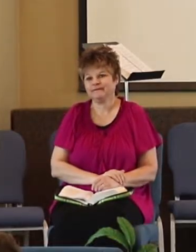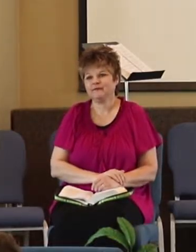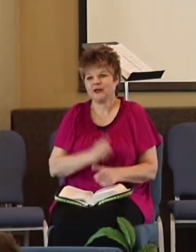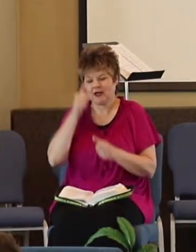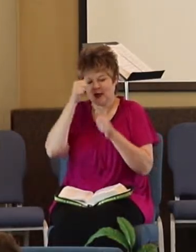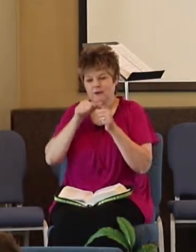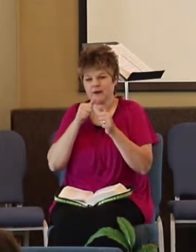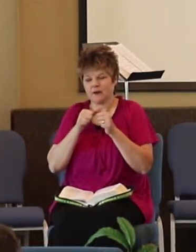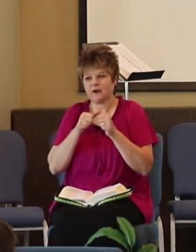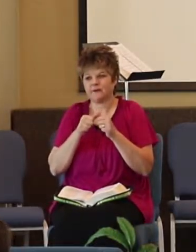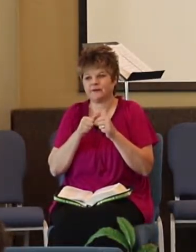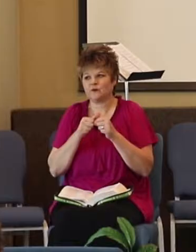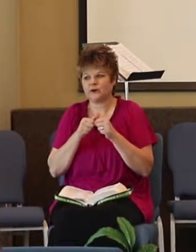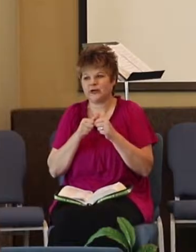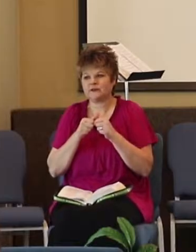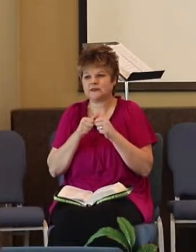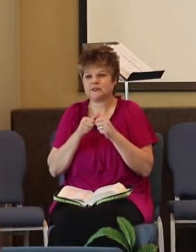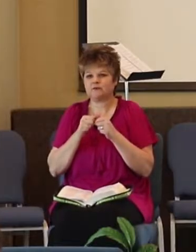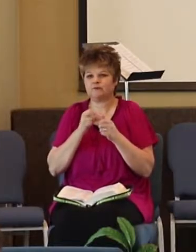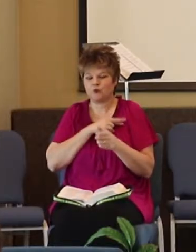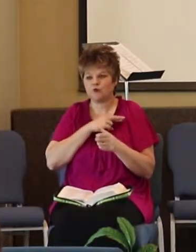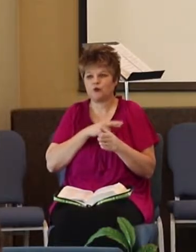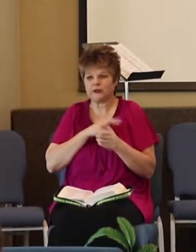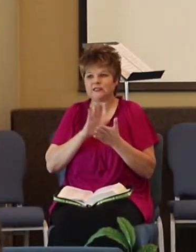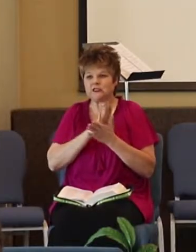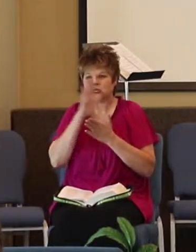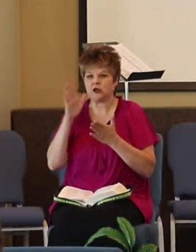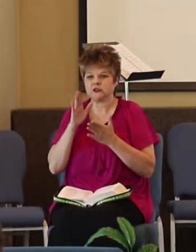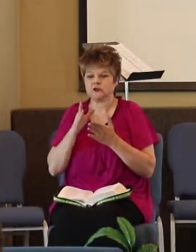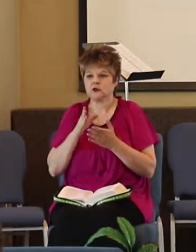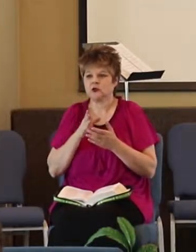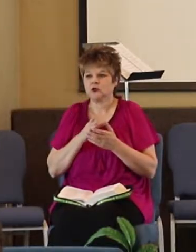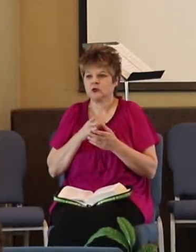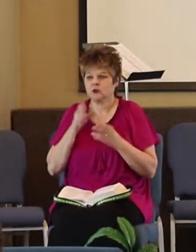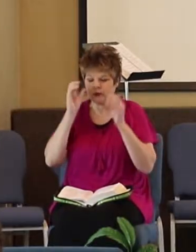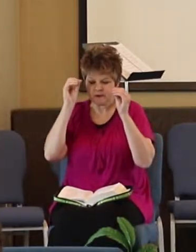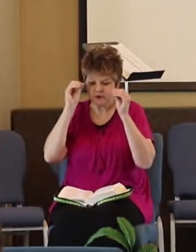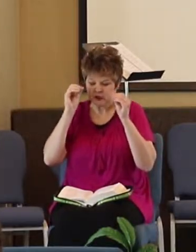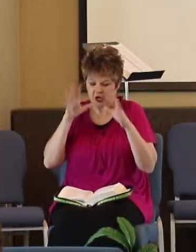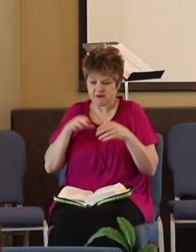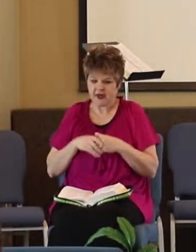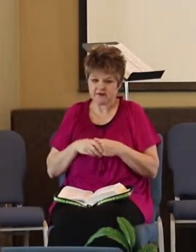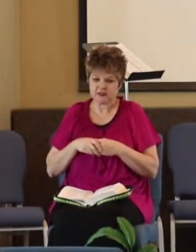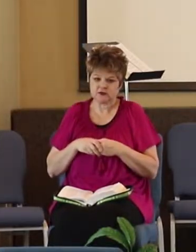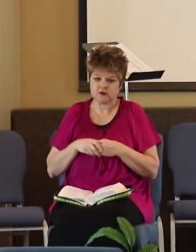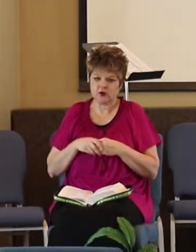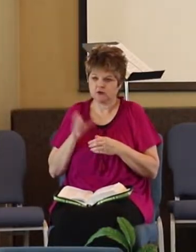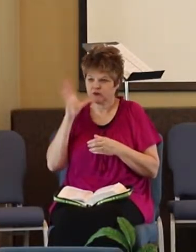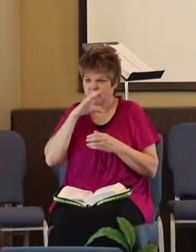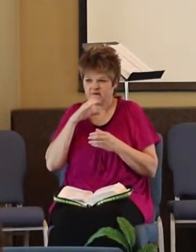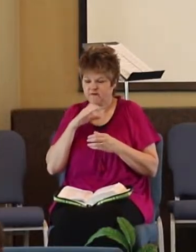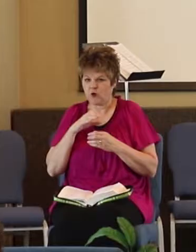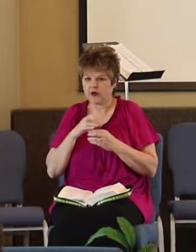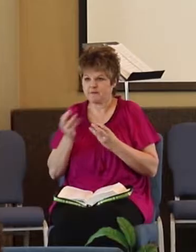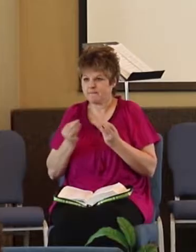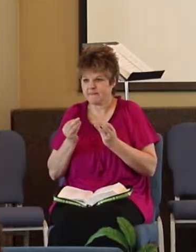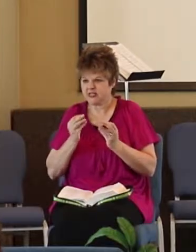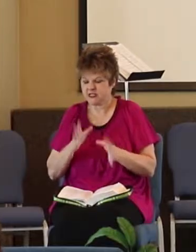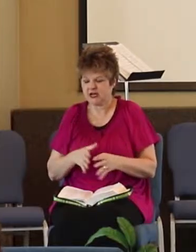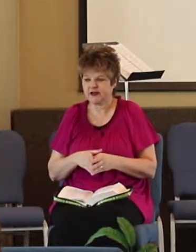I remember when I was in seminary, we were taught about these old foreign missionaries, Judson Taylor and so on and so forth. And these